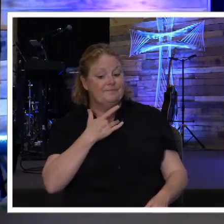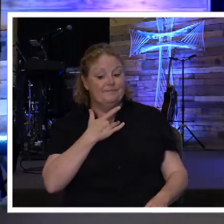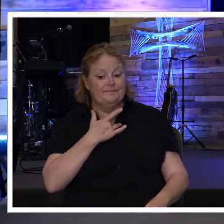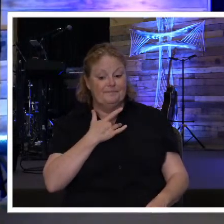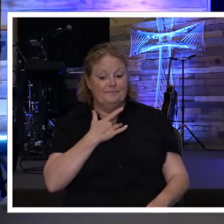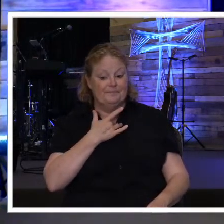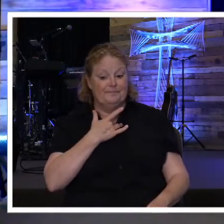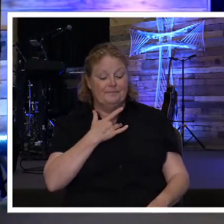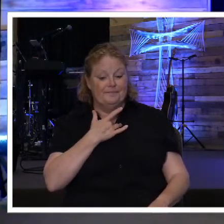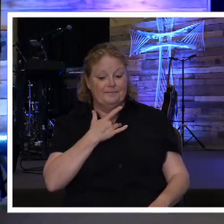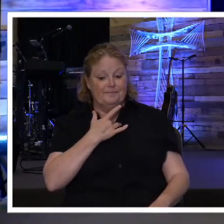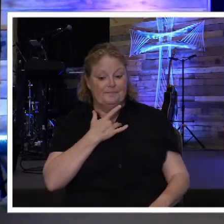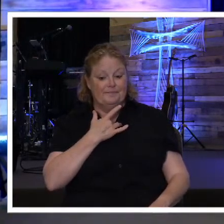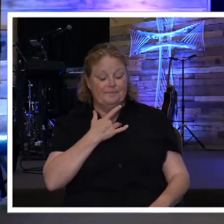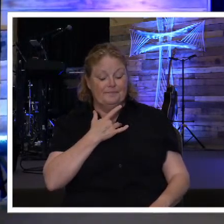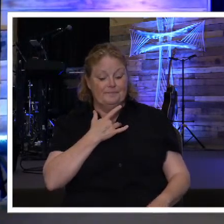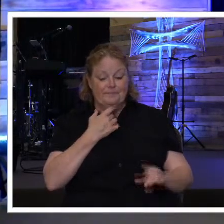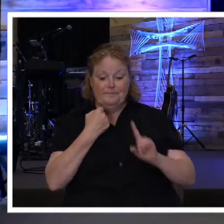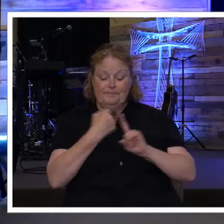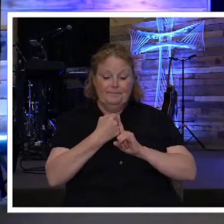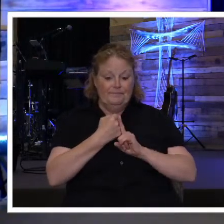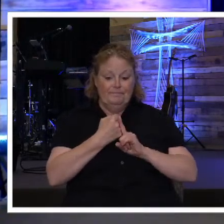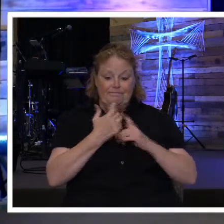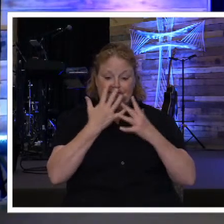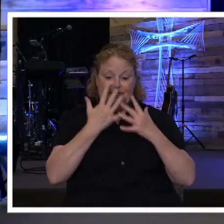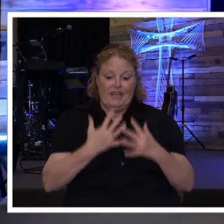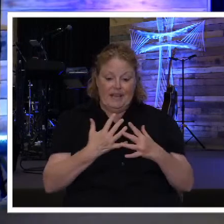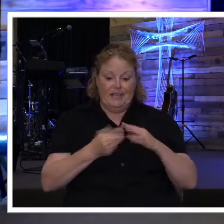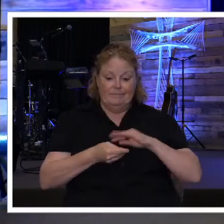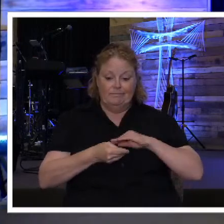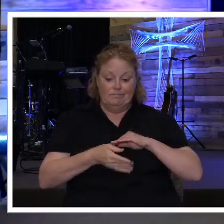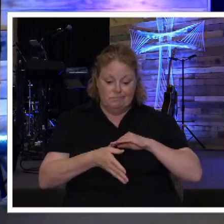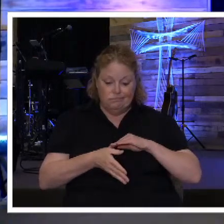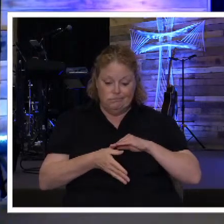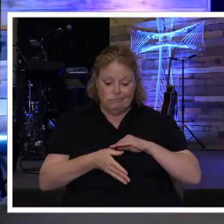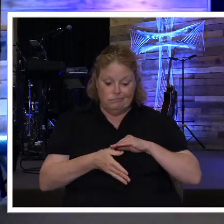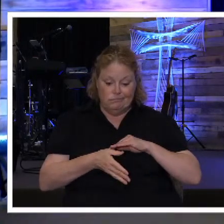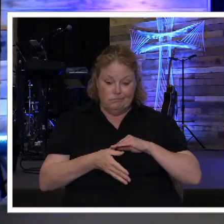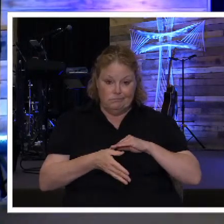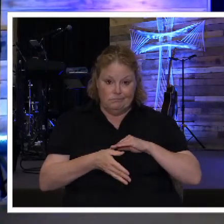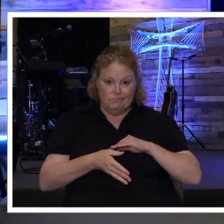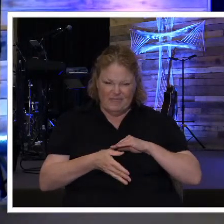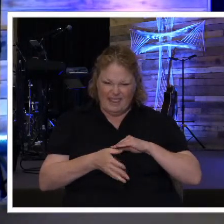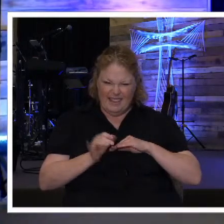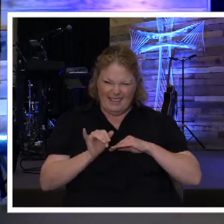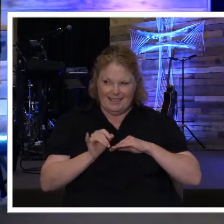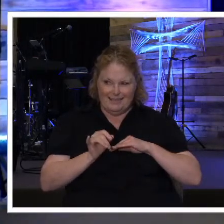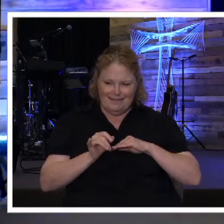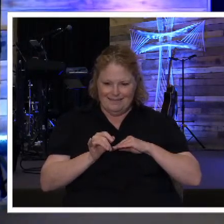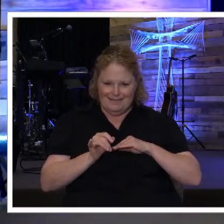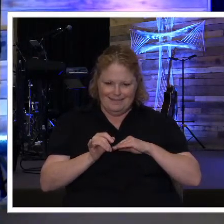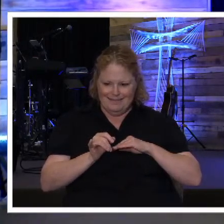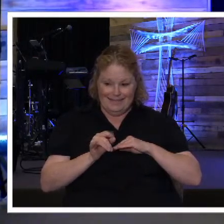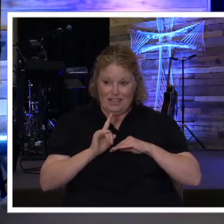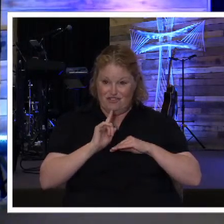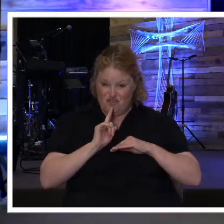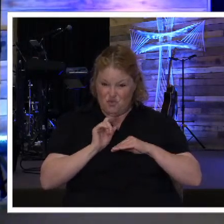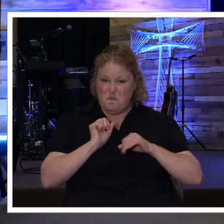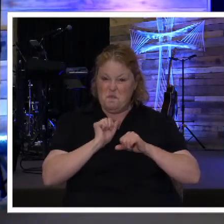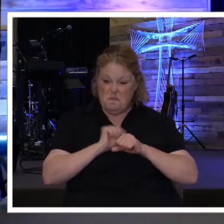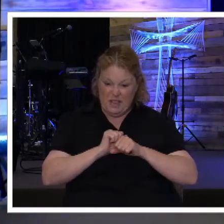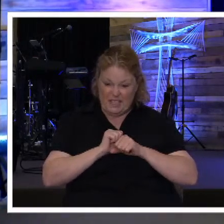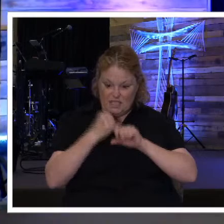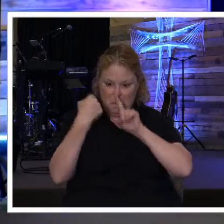he became very sad. That term, very sad, is an understatement. It was deeply,